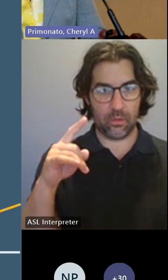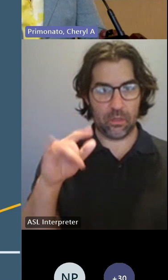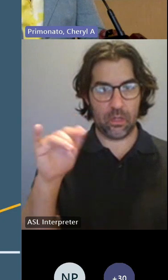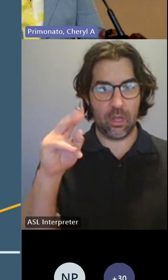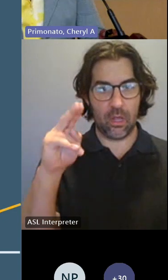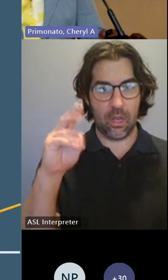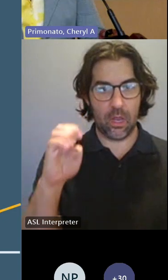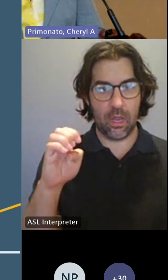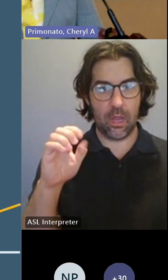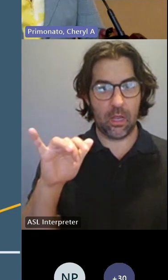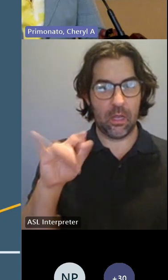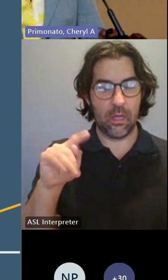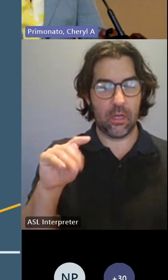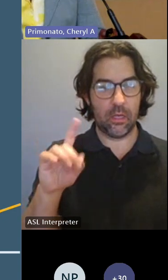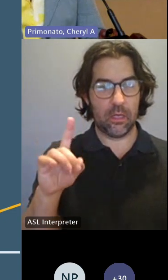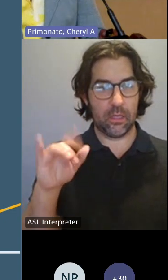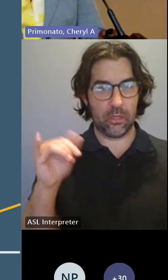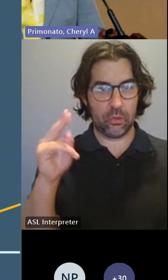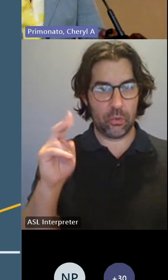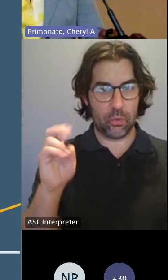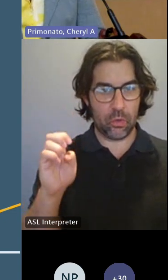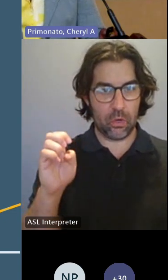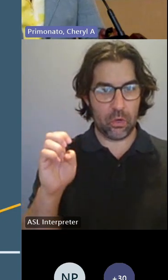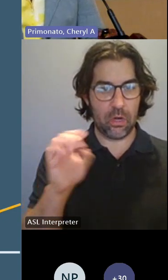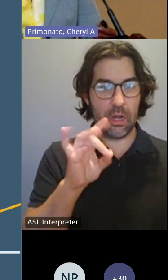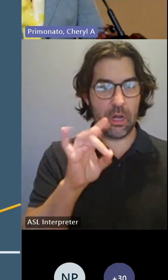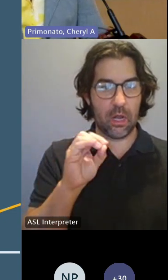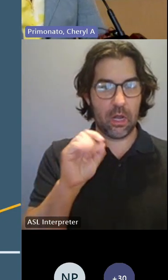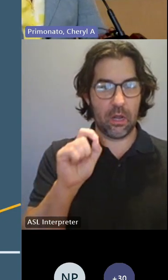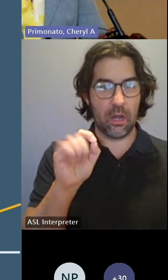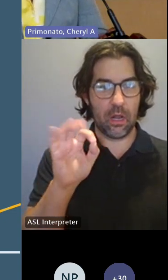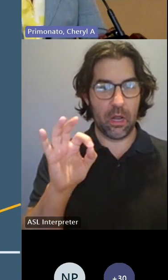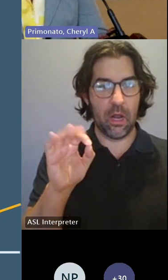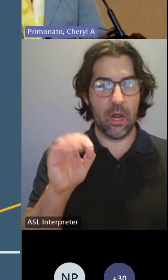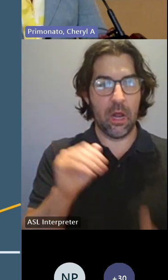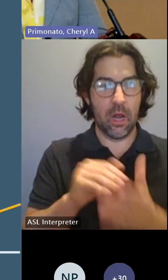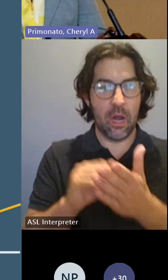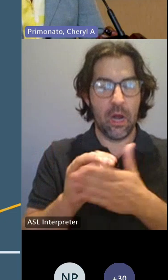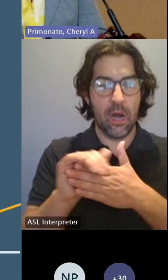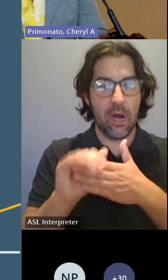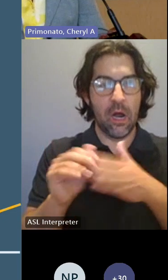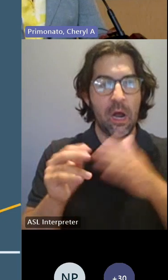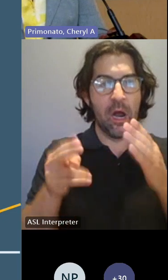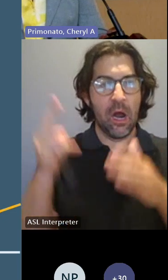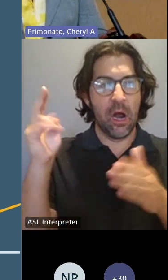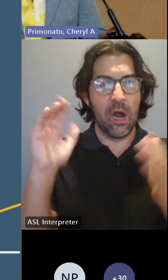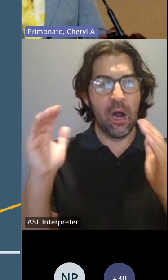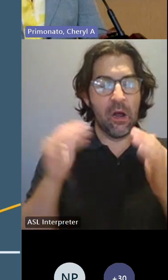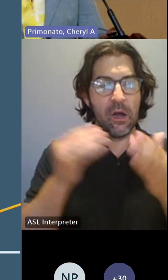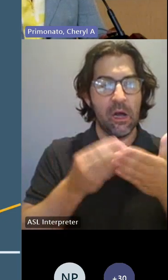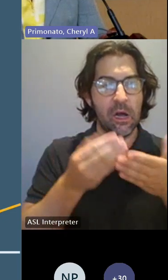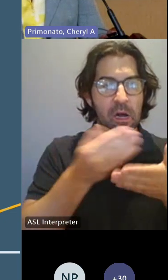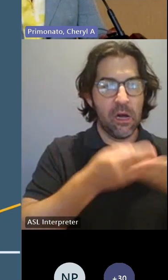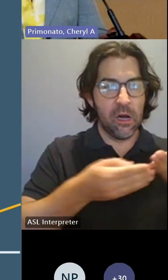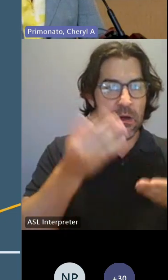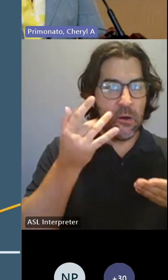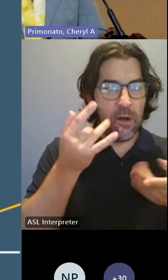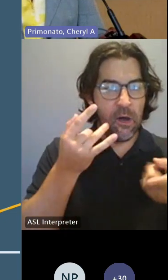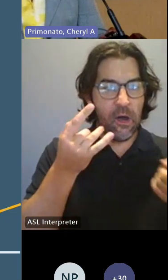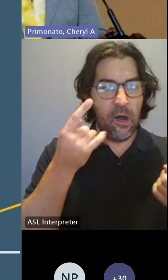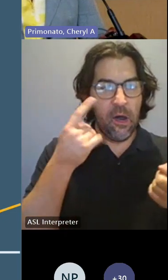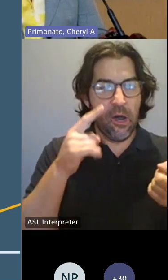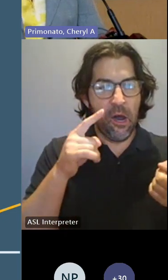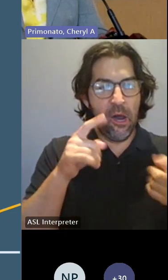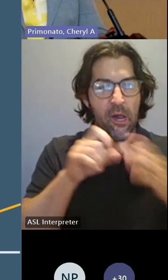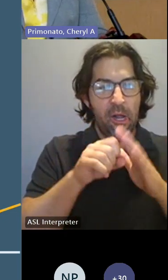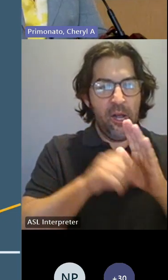June, year-to-date June, are $80.9 million higher than budgeted. Again, that is due to